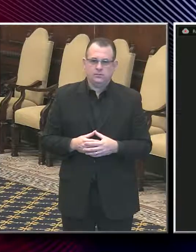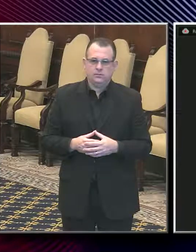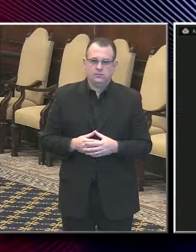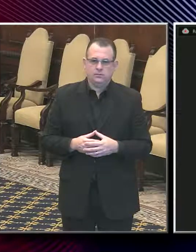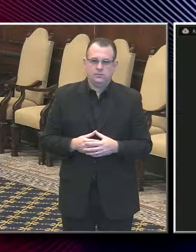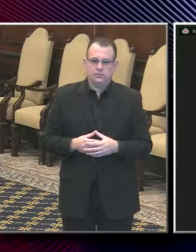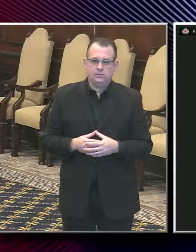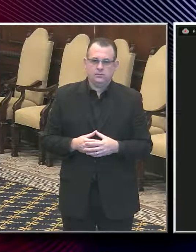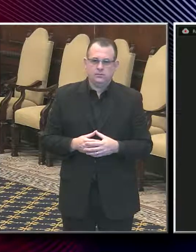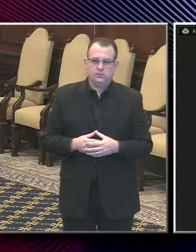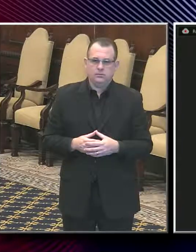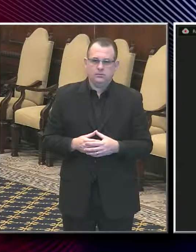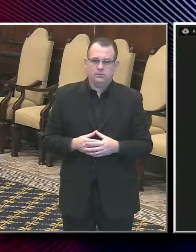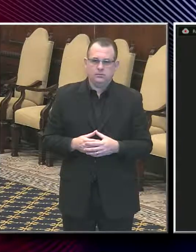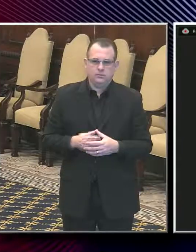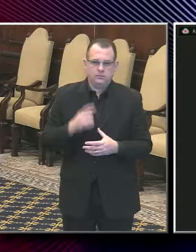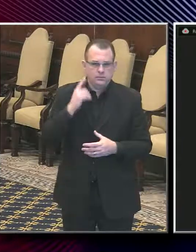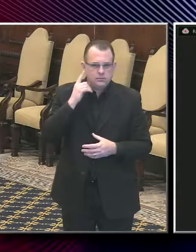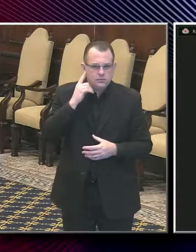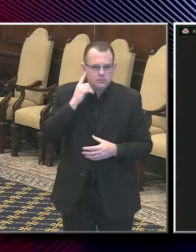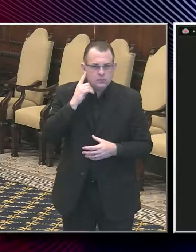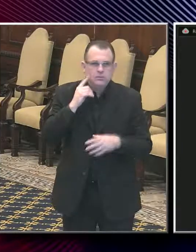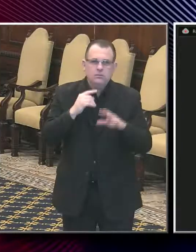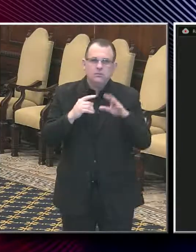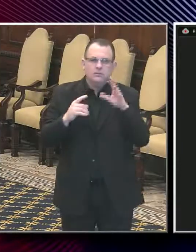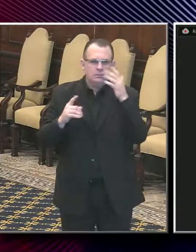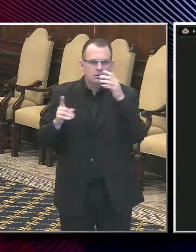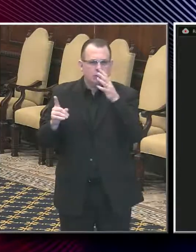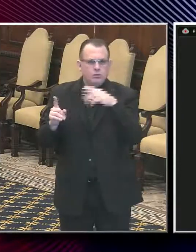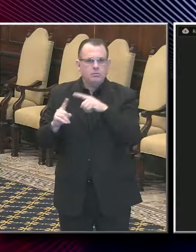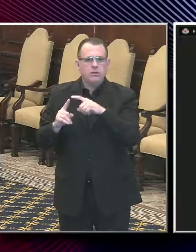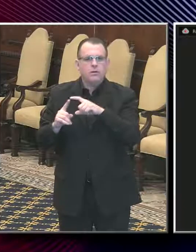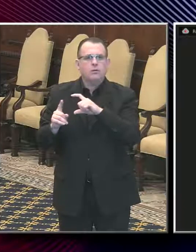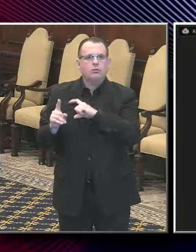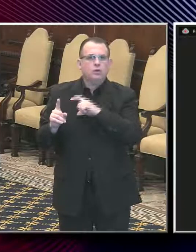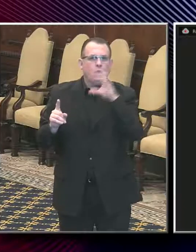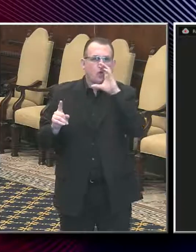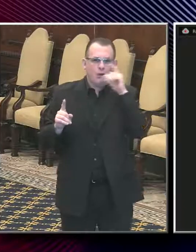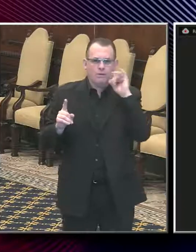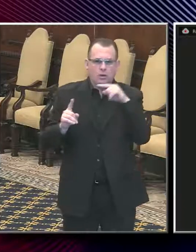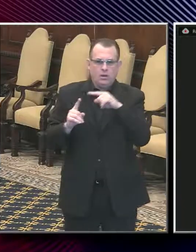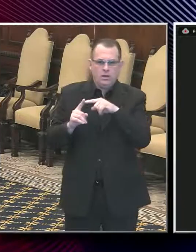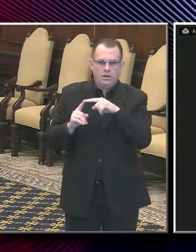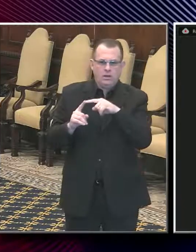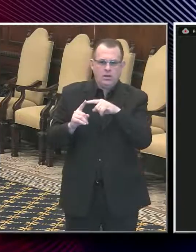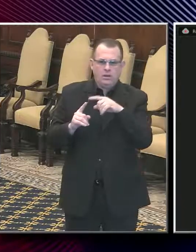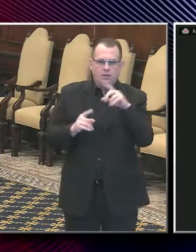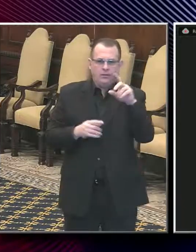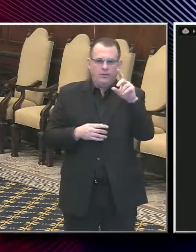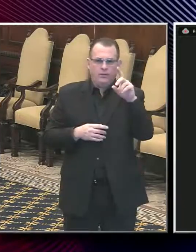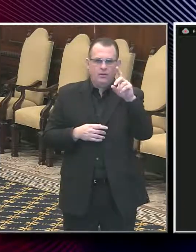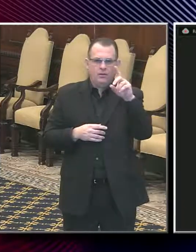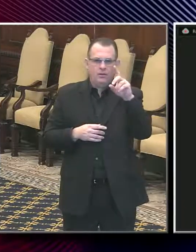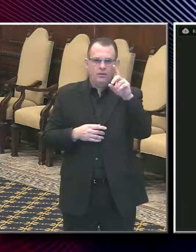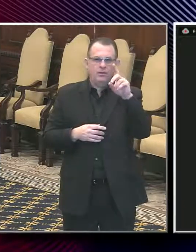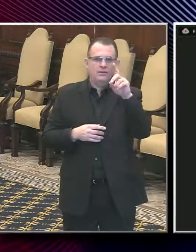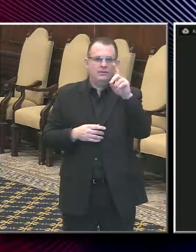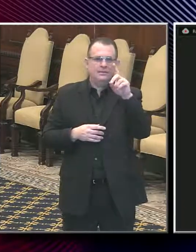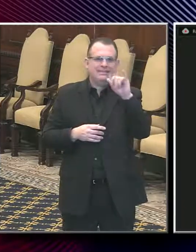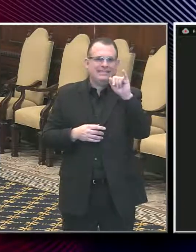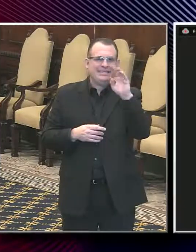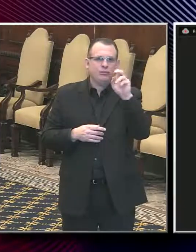Just a woman that the police are looking for right now who spit on a customer and some employees there. In light of this pandemic and that kind